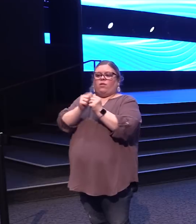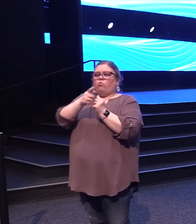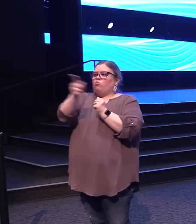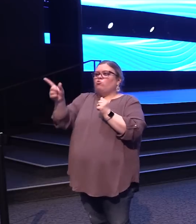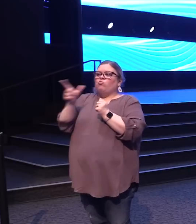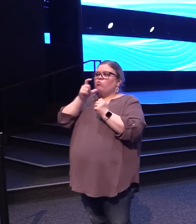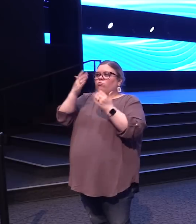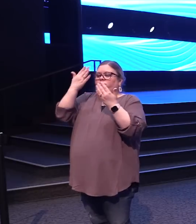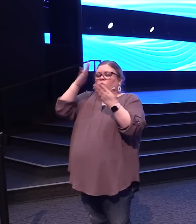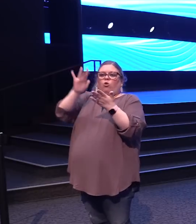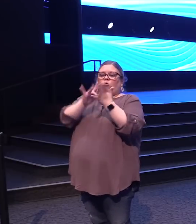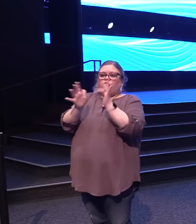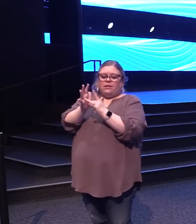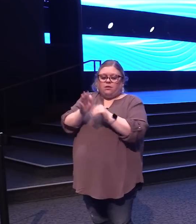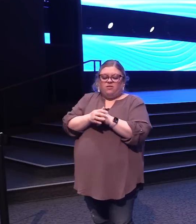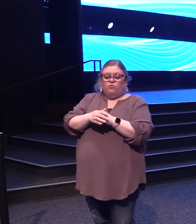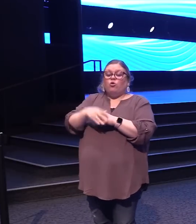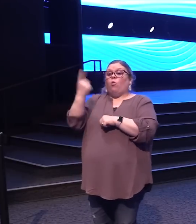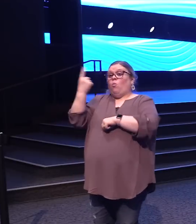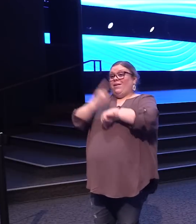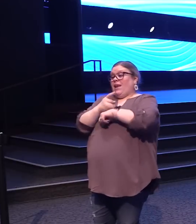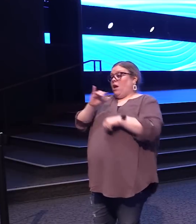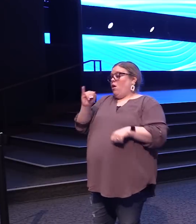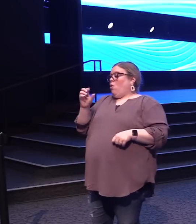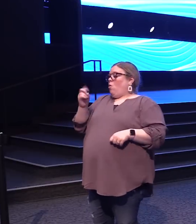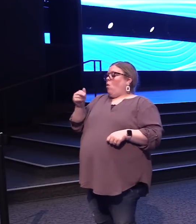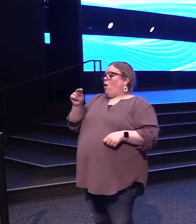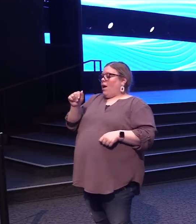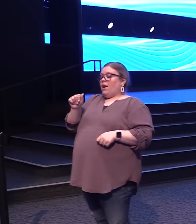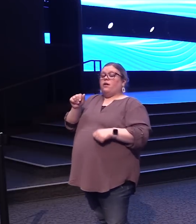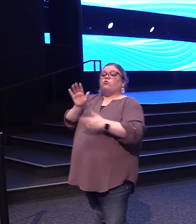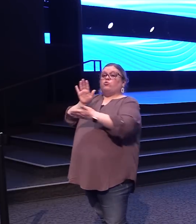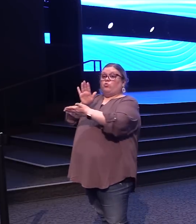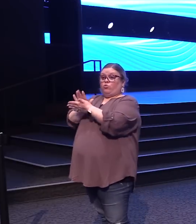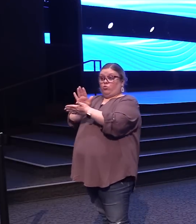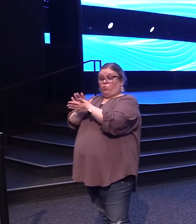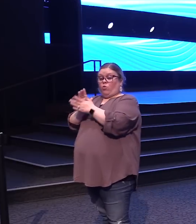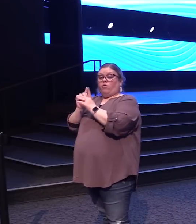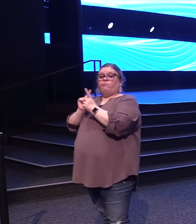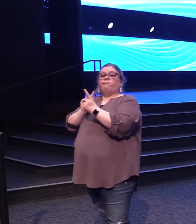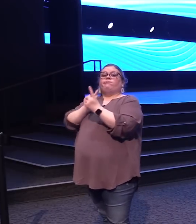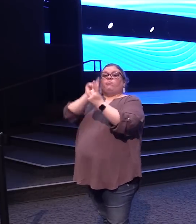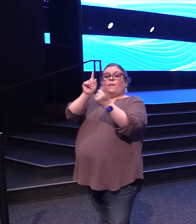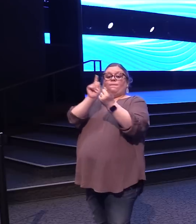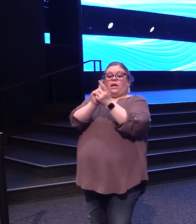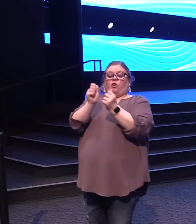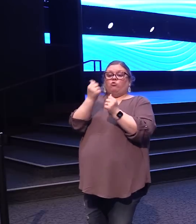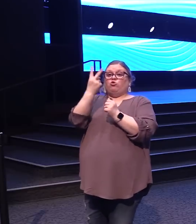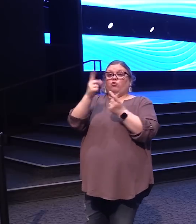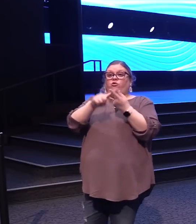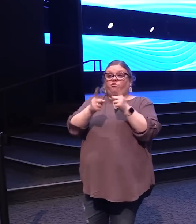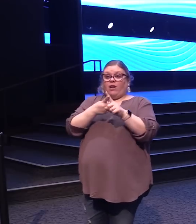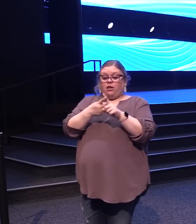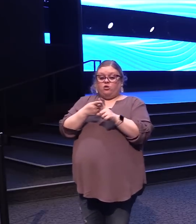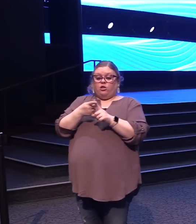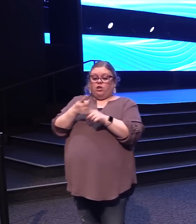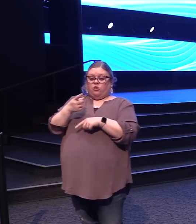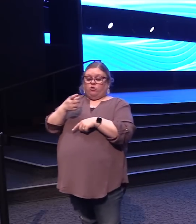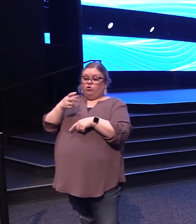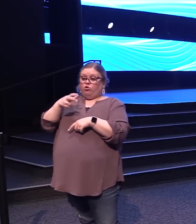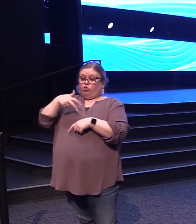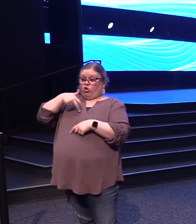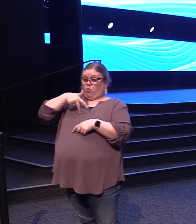believe. So one day, Johanna is on her way from school to meet with her two friends, and she walks on the